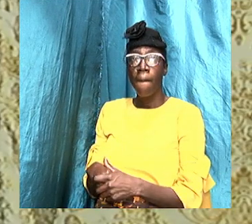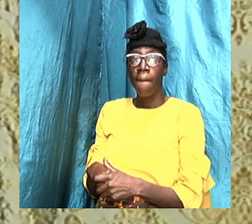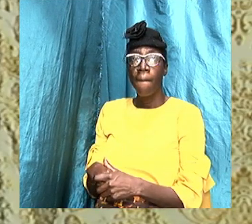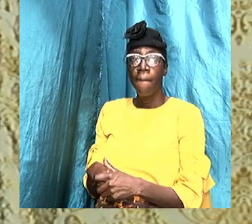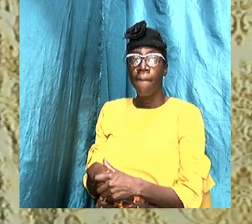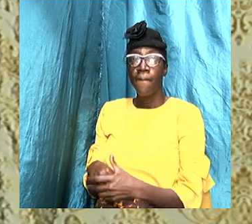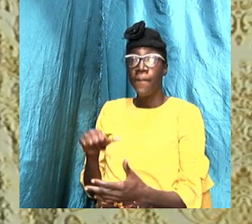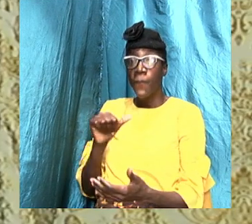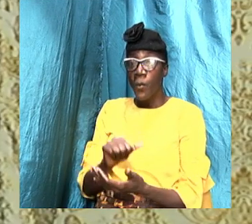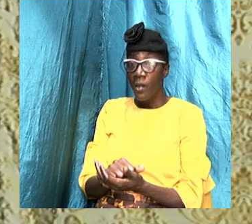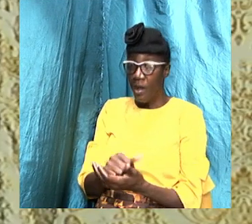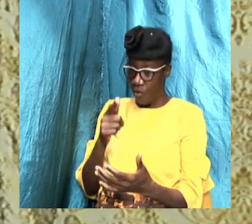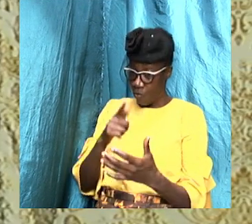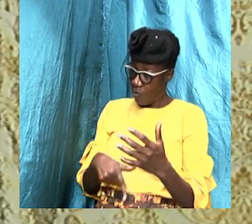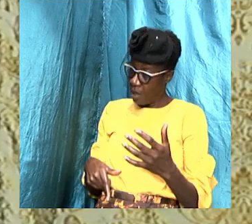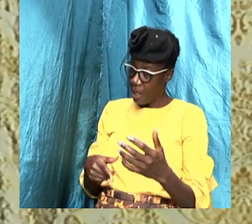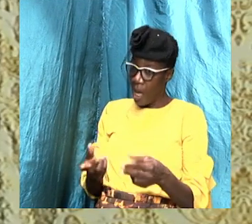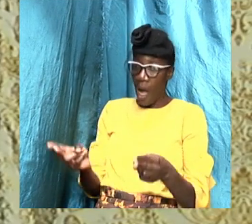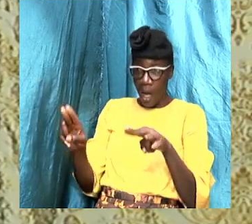And that's why it comes down to, you know.